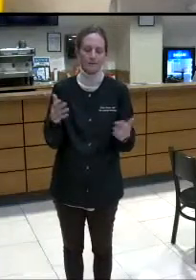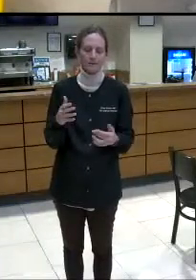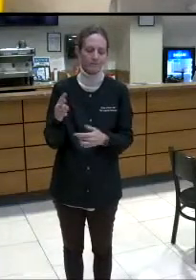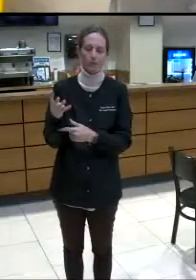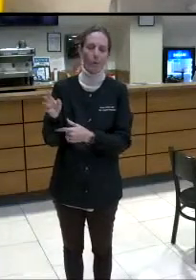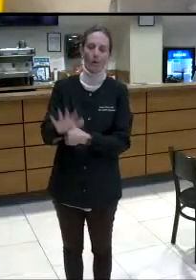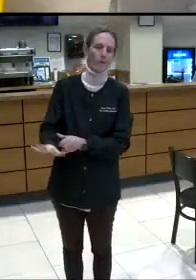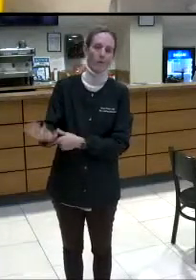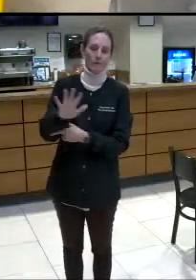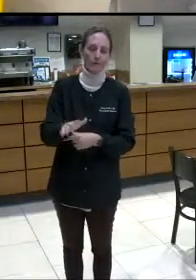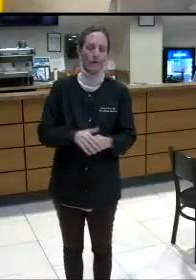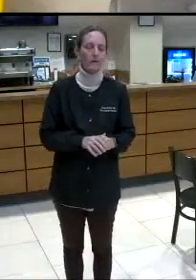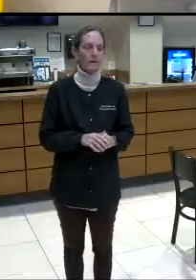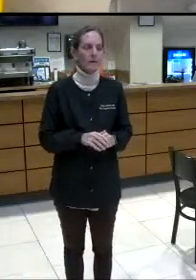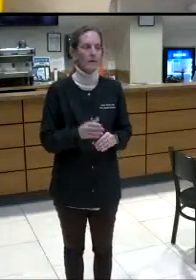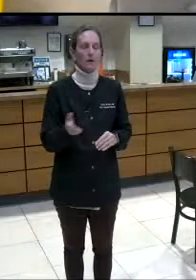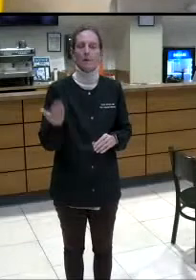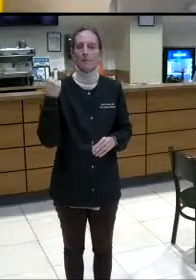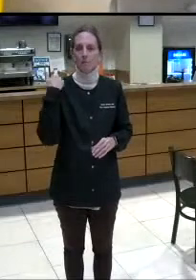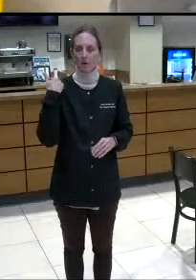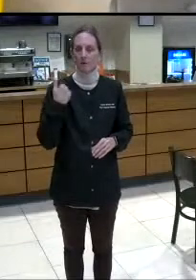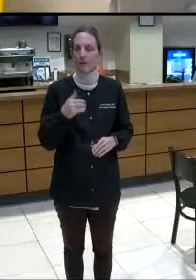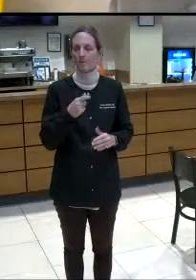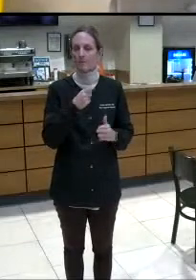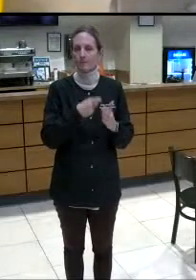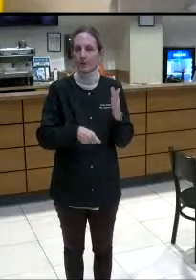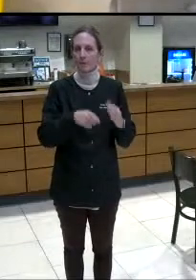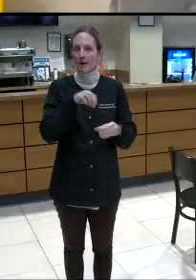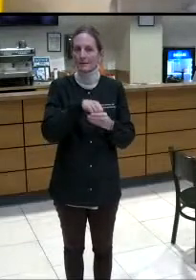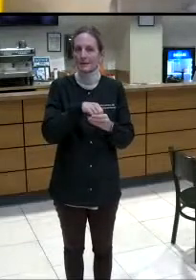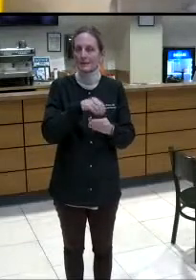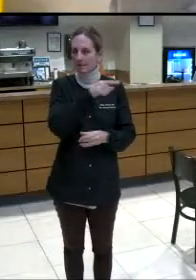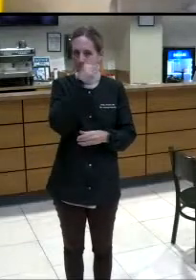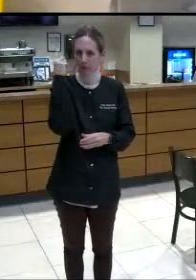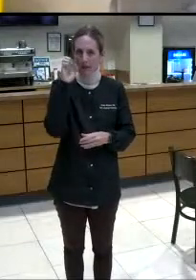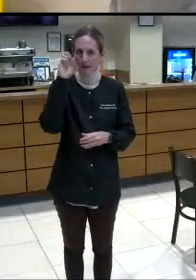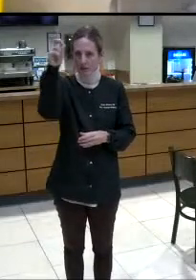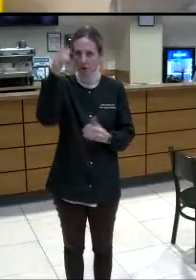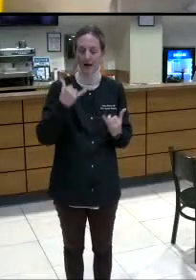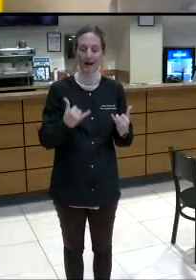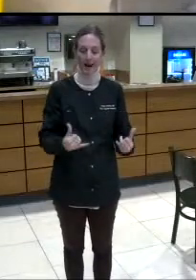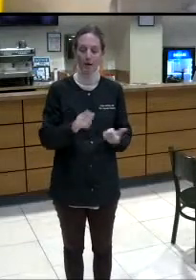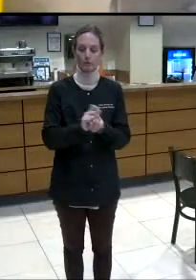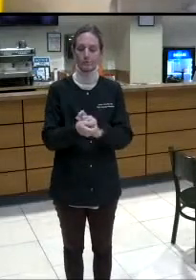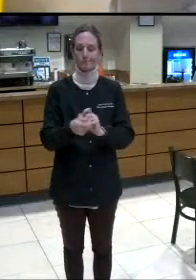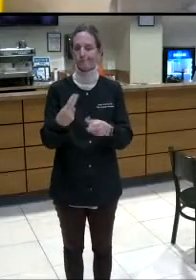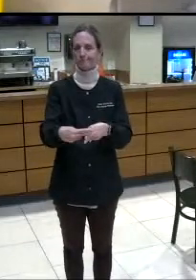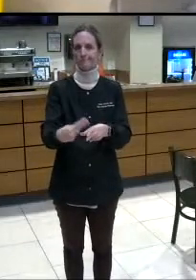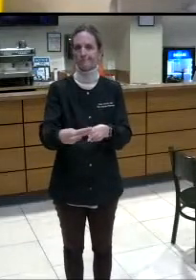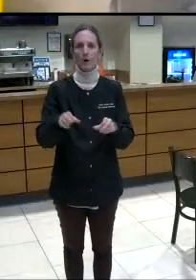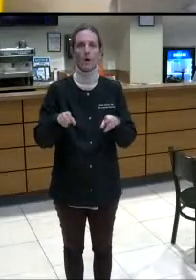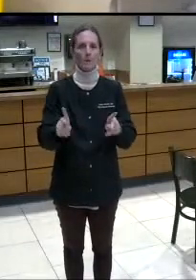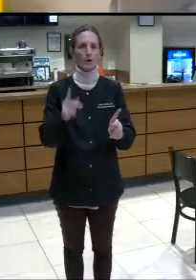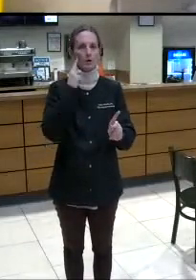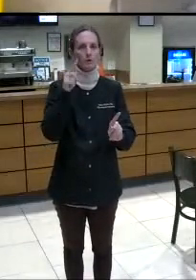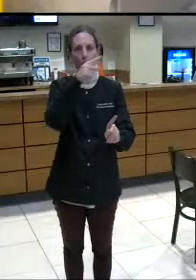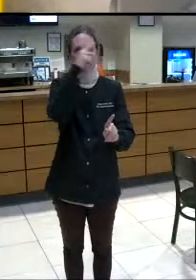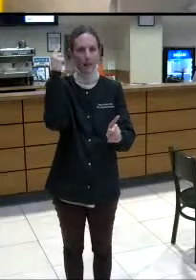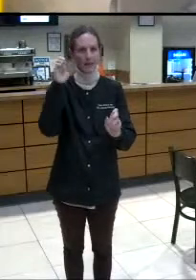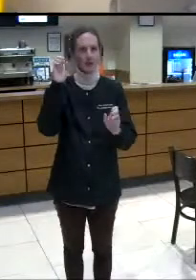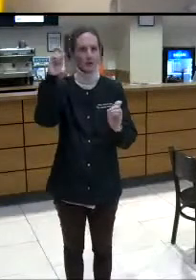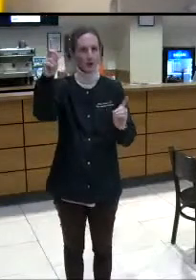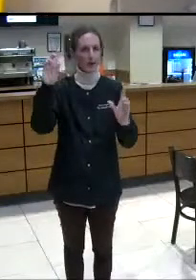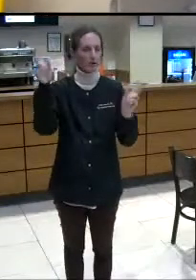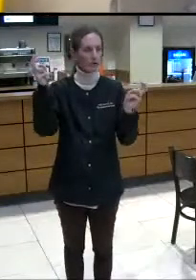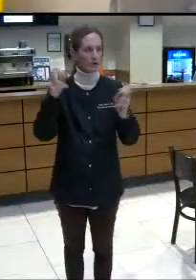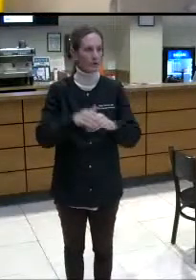the what used to be known as the Crisis in Black Education, which is now being called the Opportunity for Black Education. Mr.